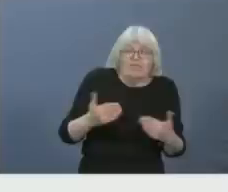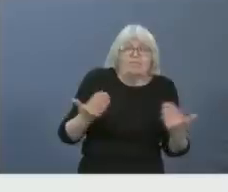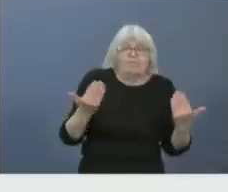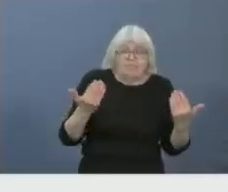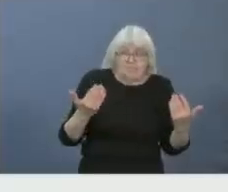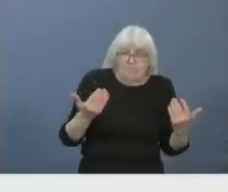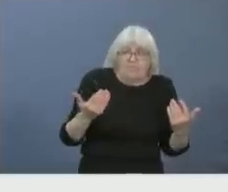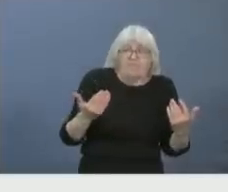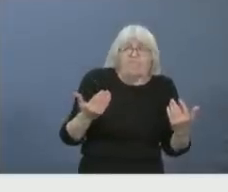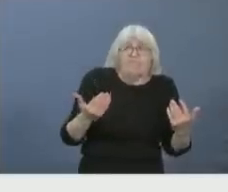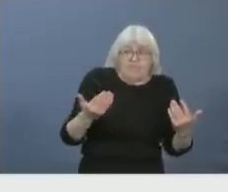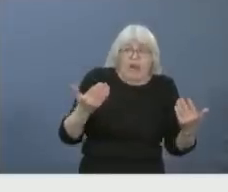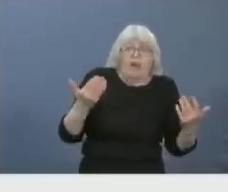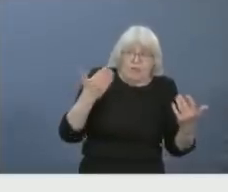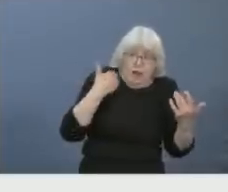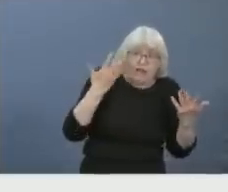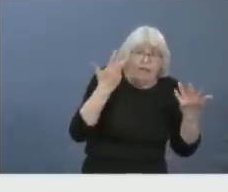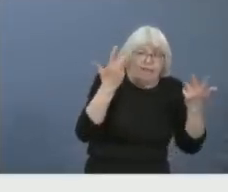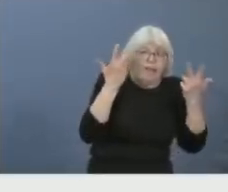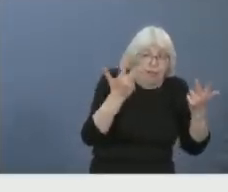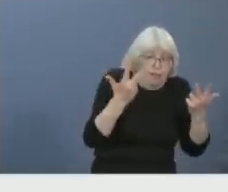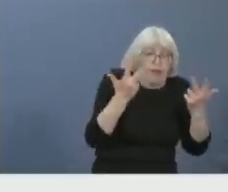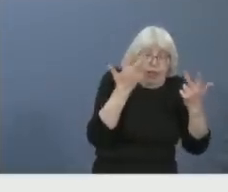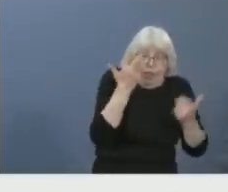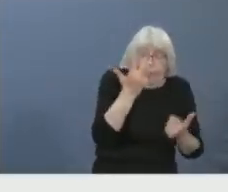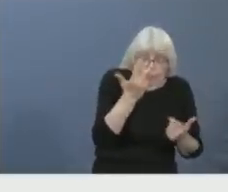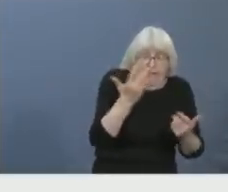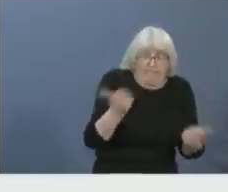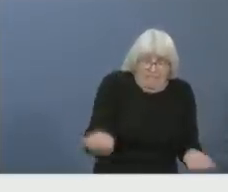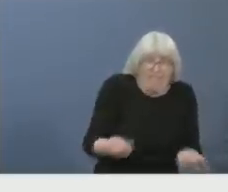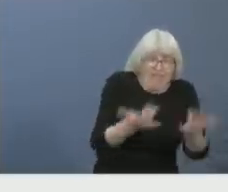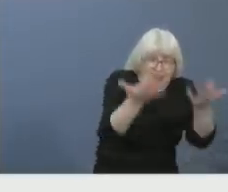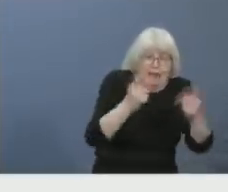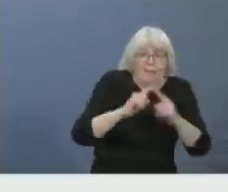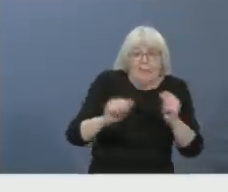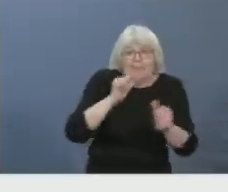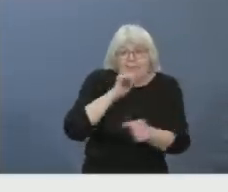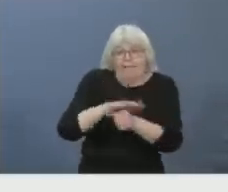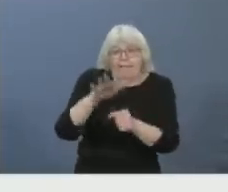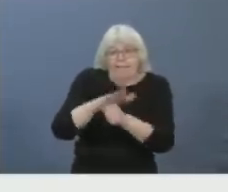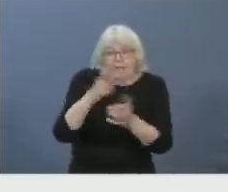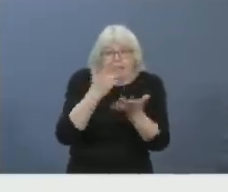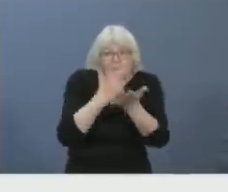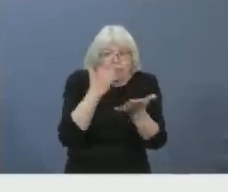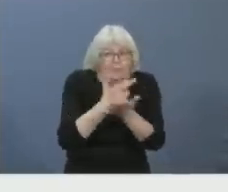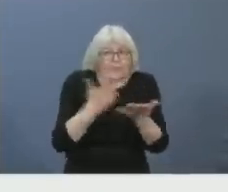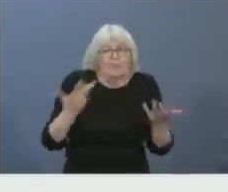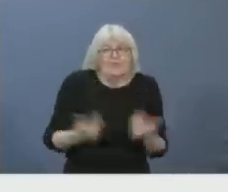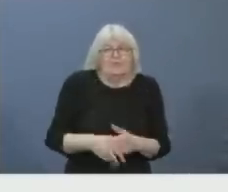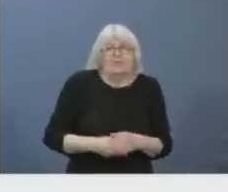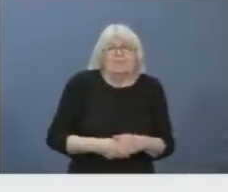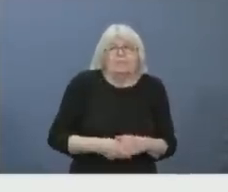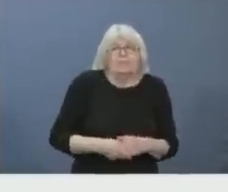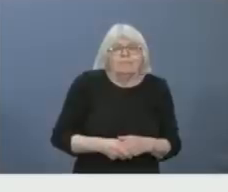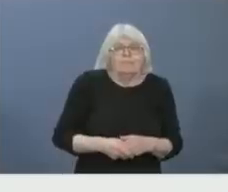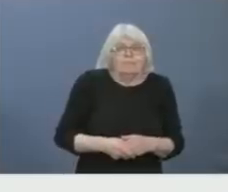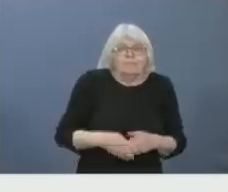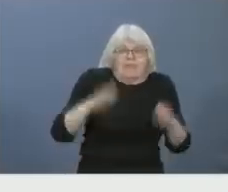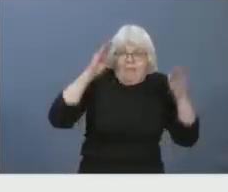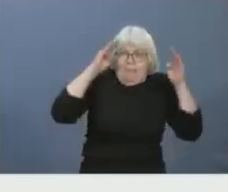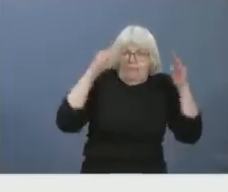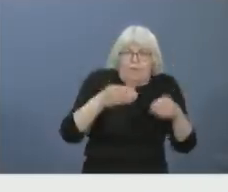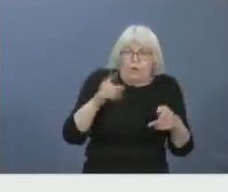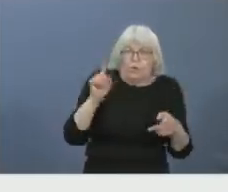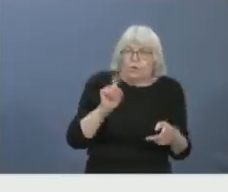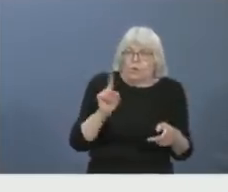So we prioritize, obviously, based on safety and human life, and then infrastructure, and then our